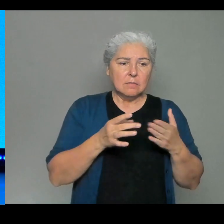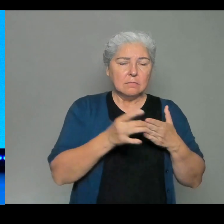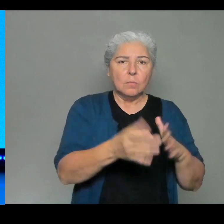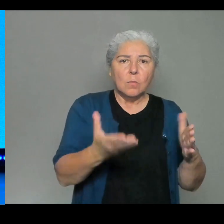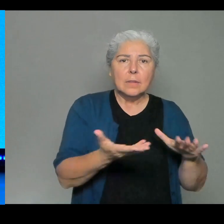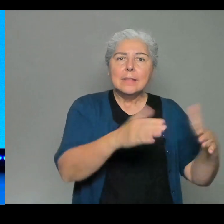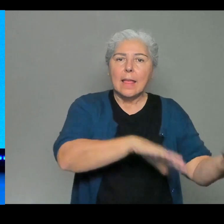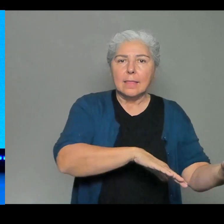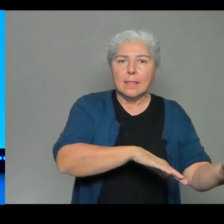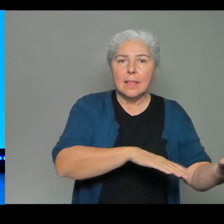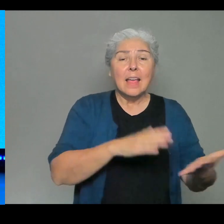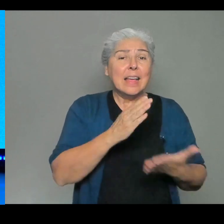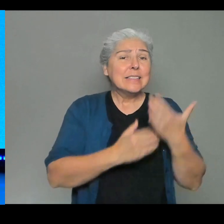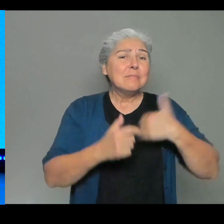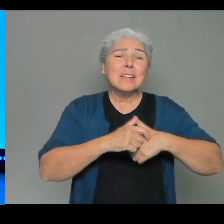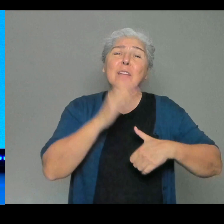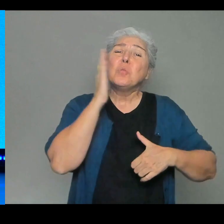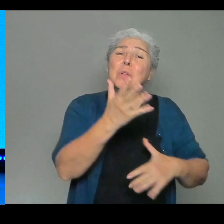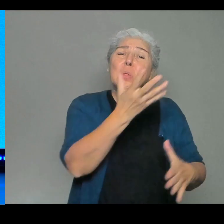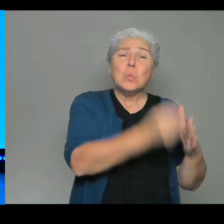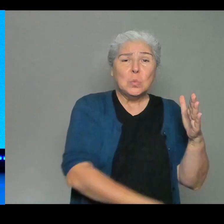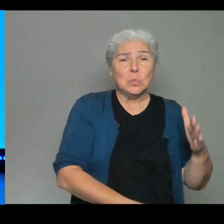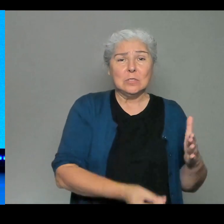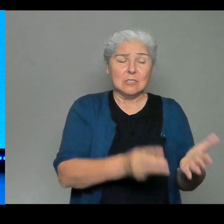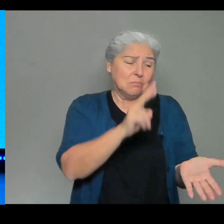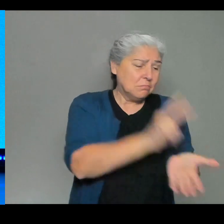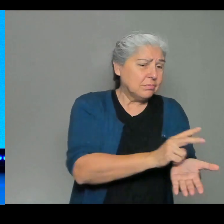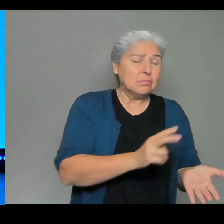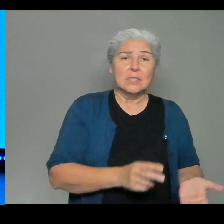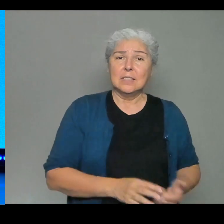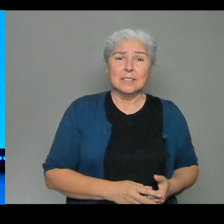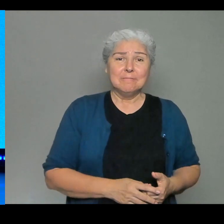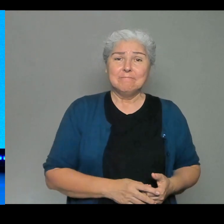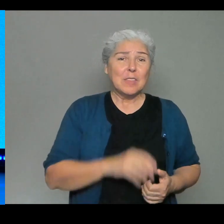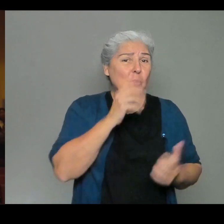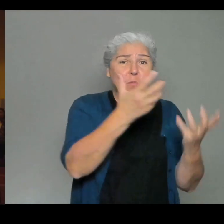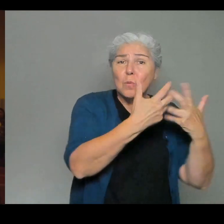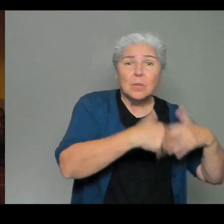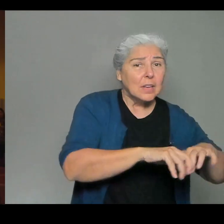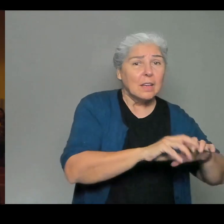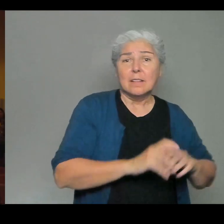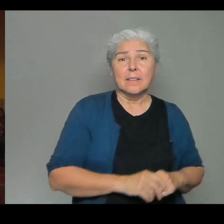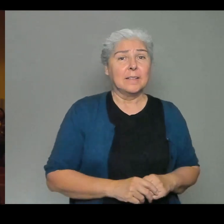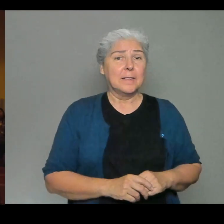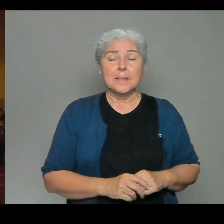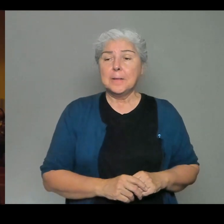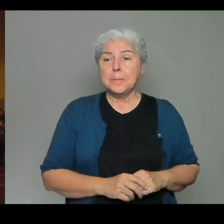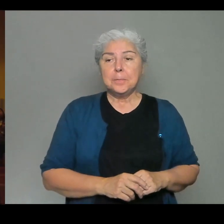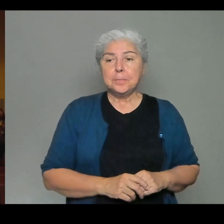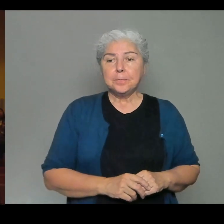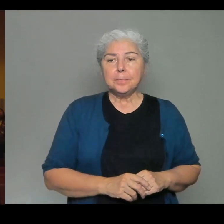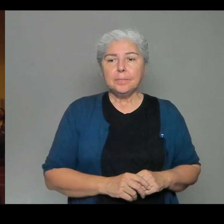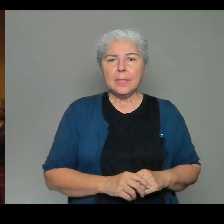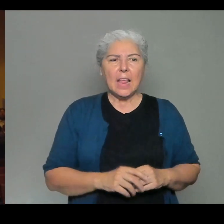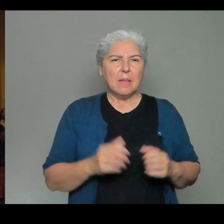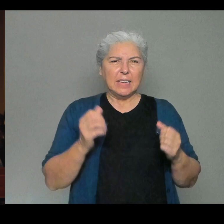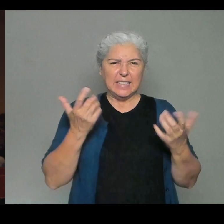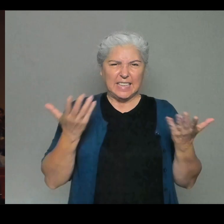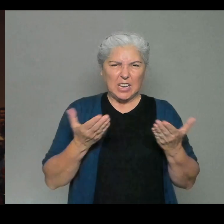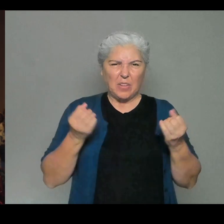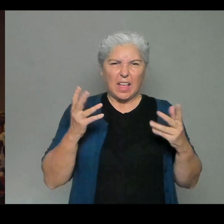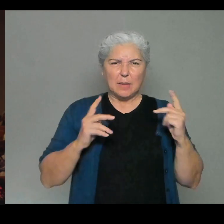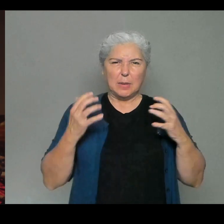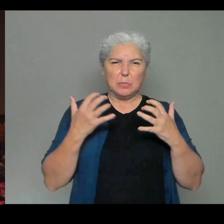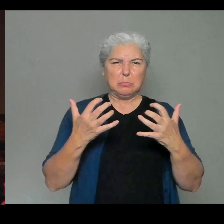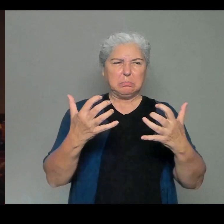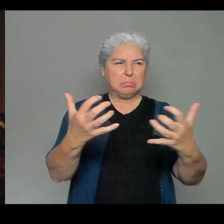At some point, you lose. It's not going to work out. So even if you, I imagine